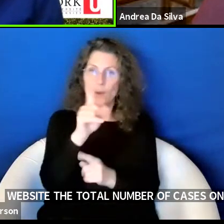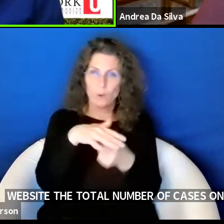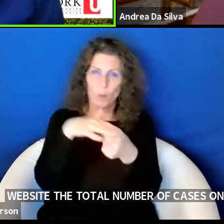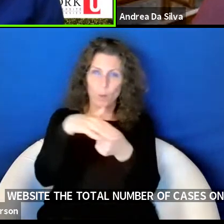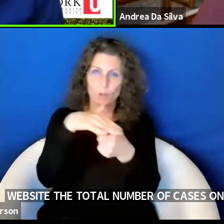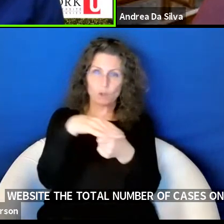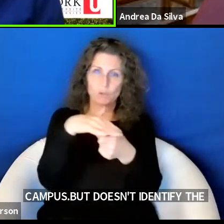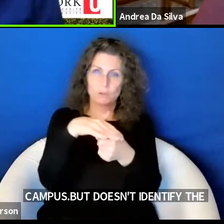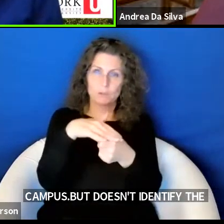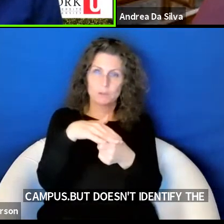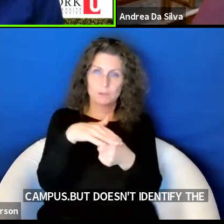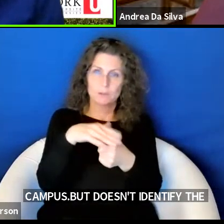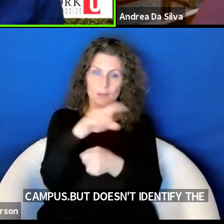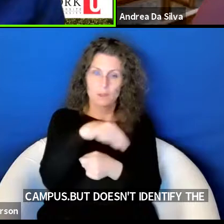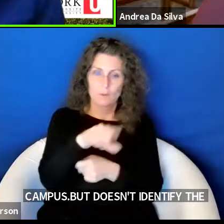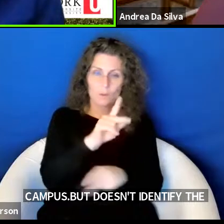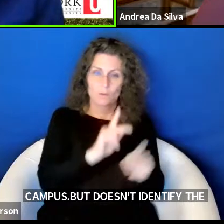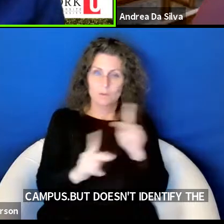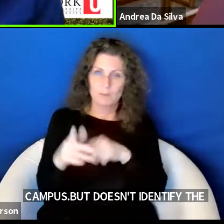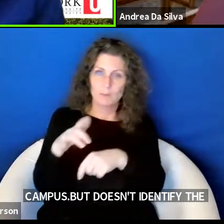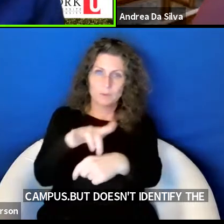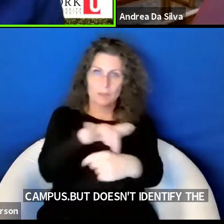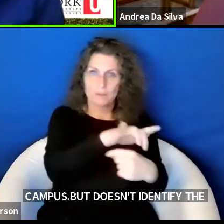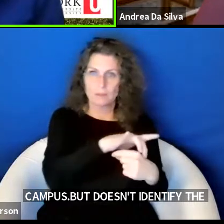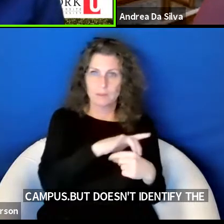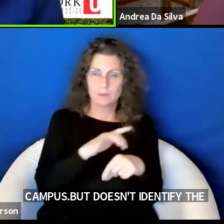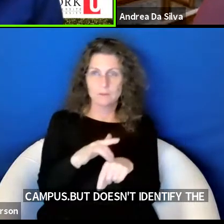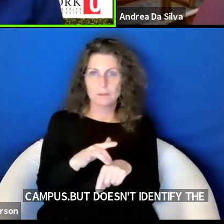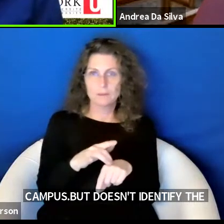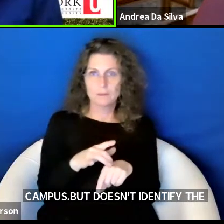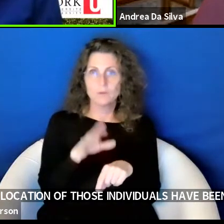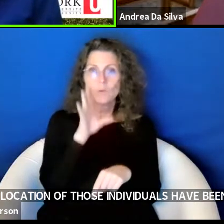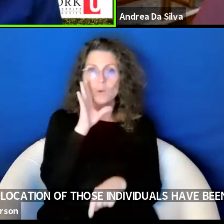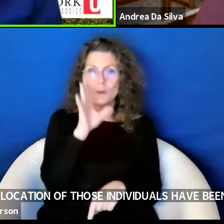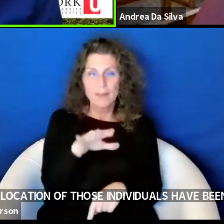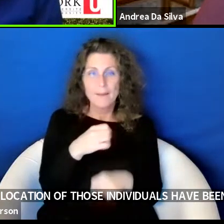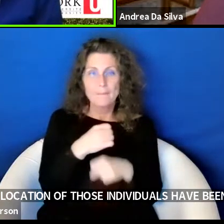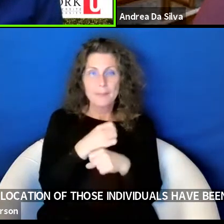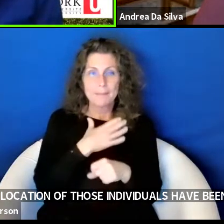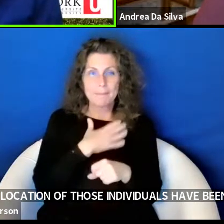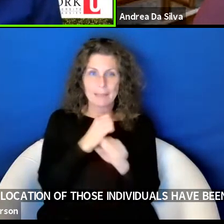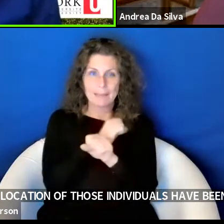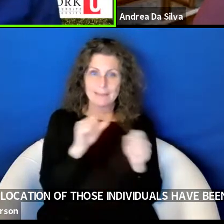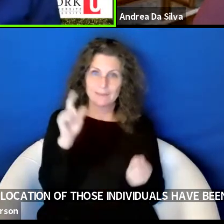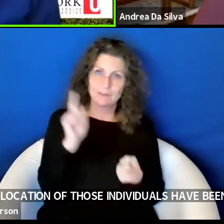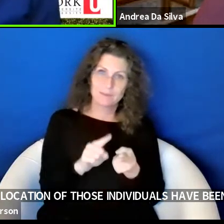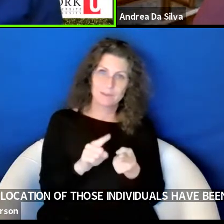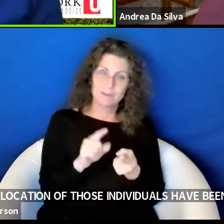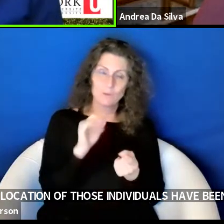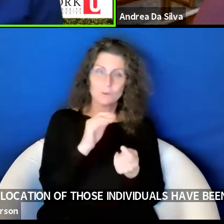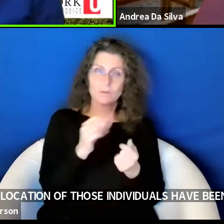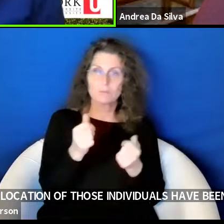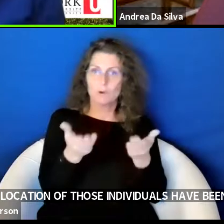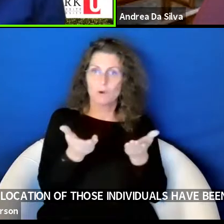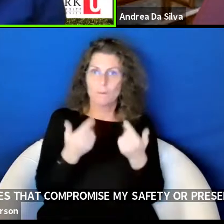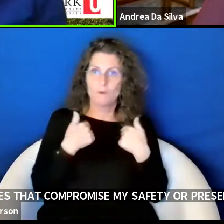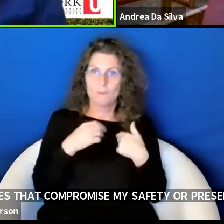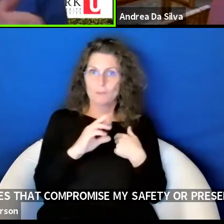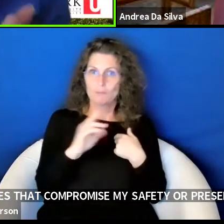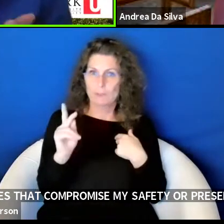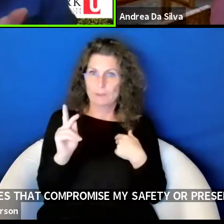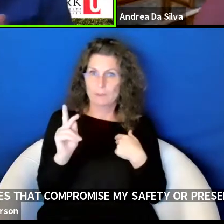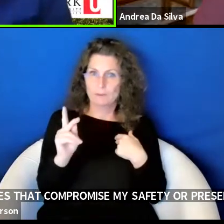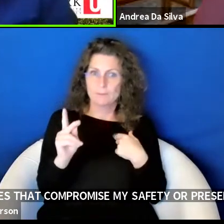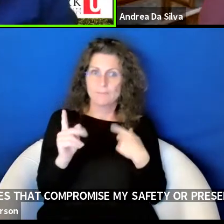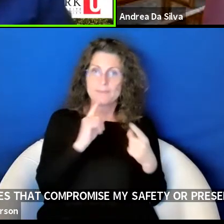been. Does that compromise my safety or present a risk to me? The answer really